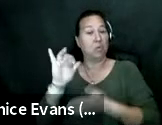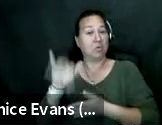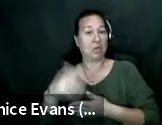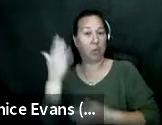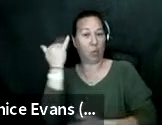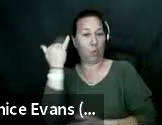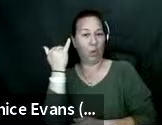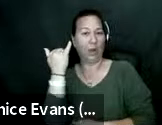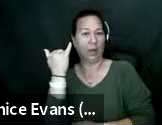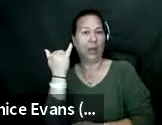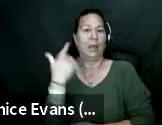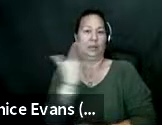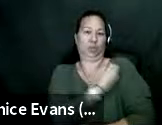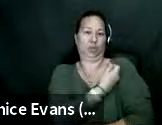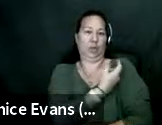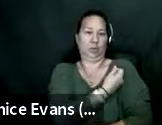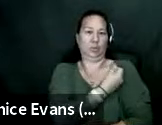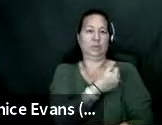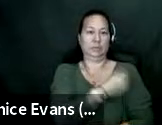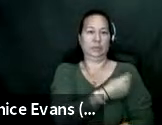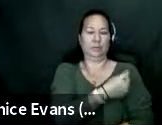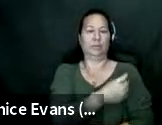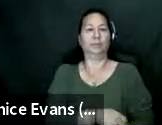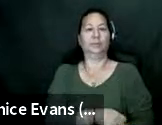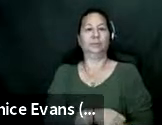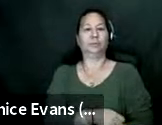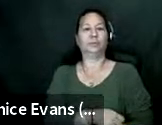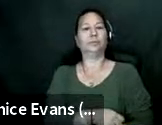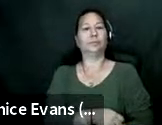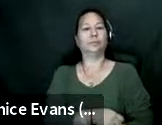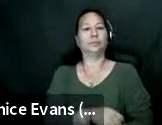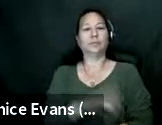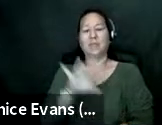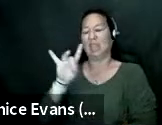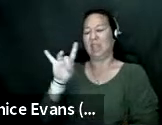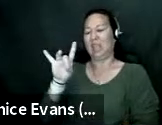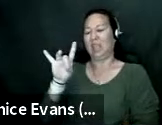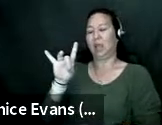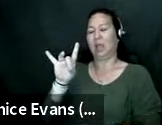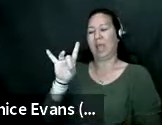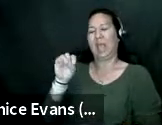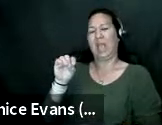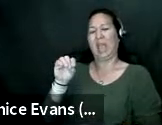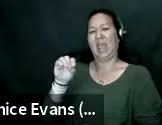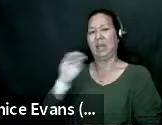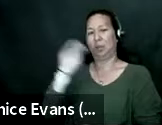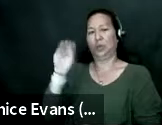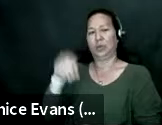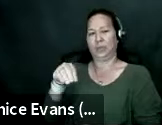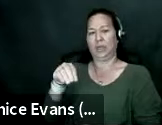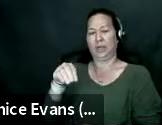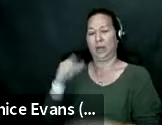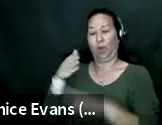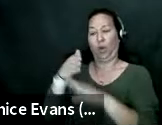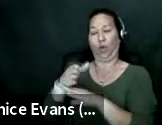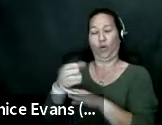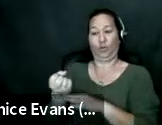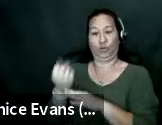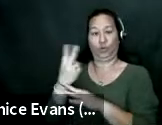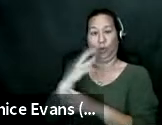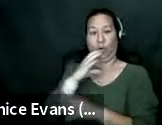we now have almost 80% of our residents over age 12 with at least one dose of